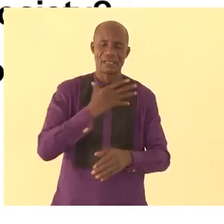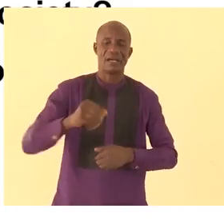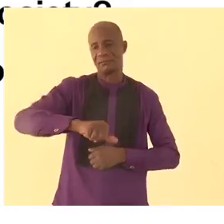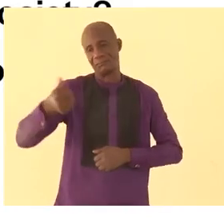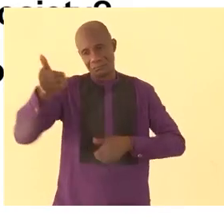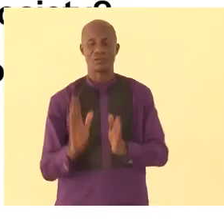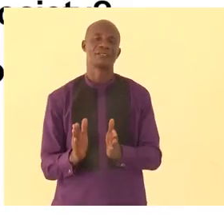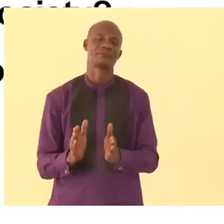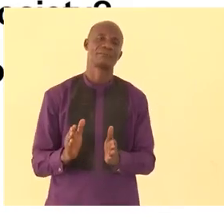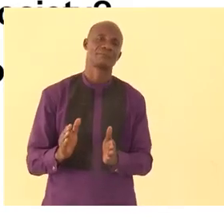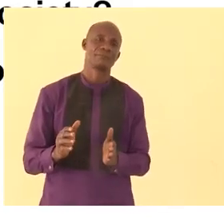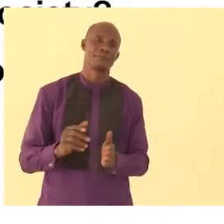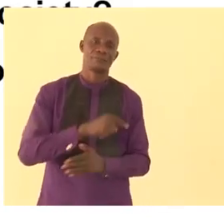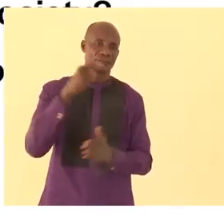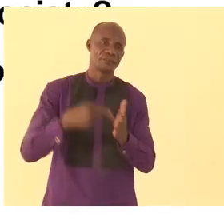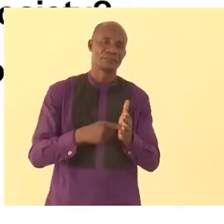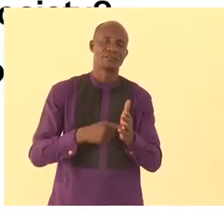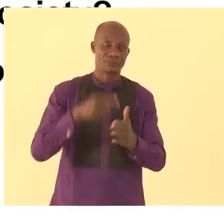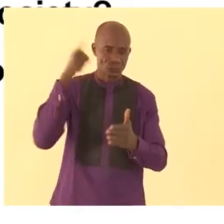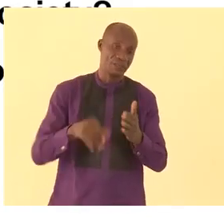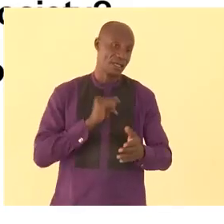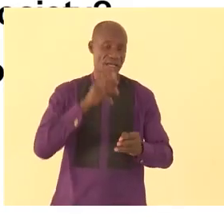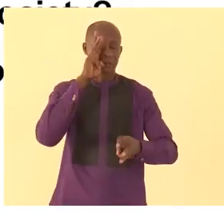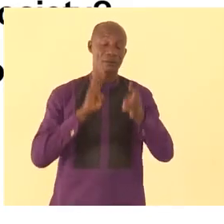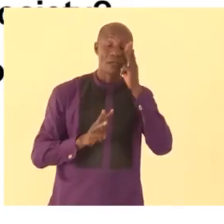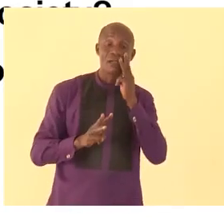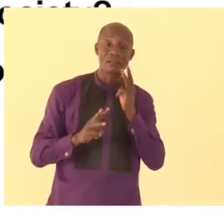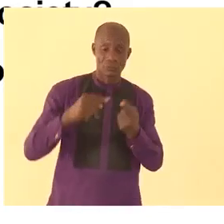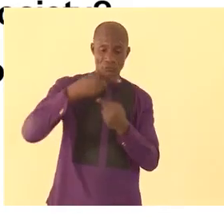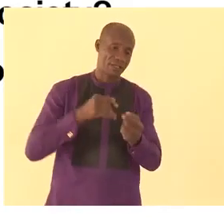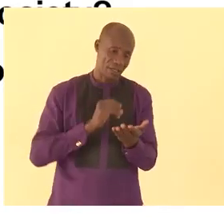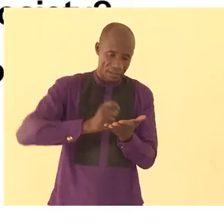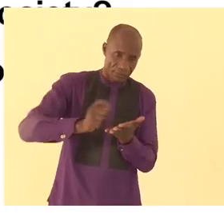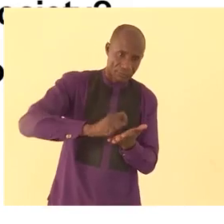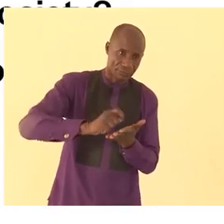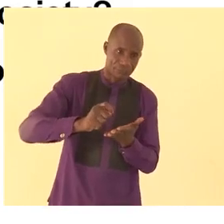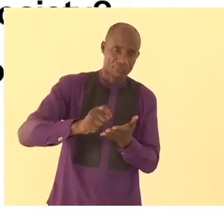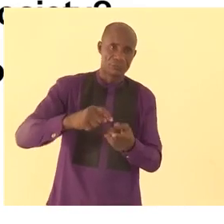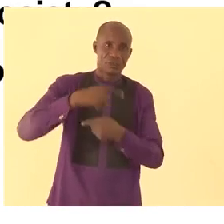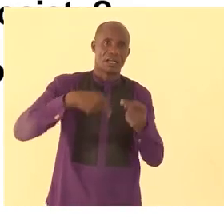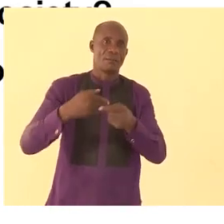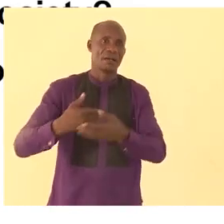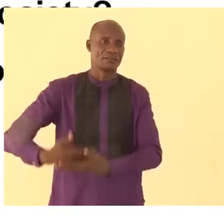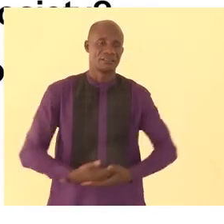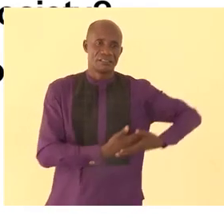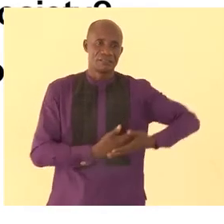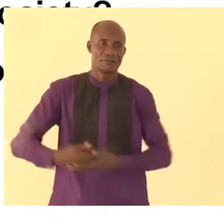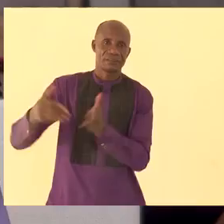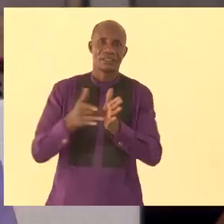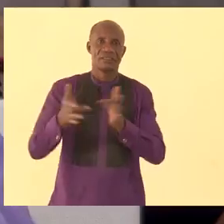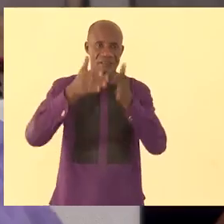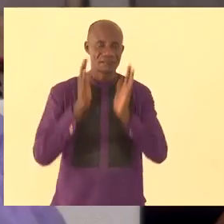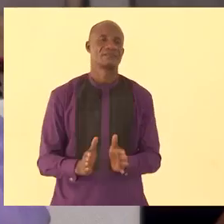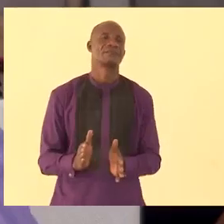our society? This is what I lamented 2 years ago when I wrote that thing about infantile Christianity, or